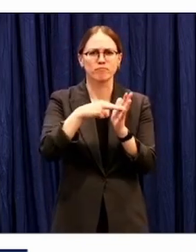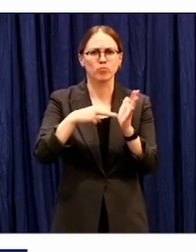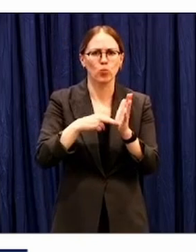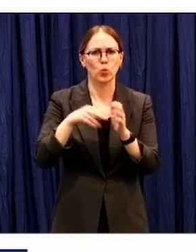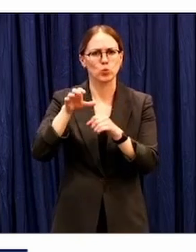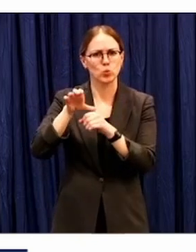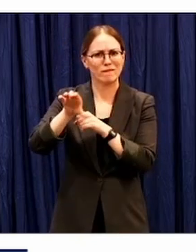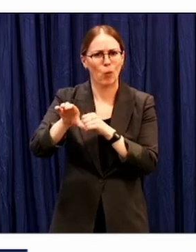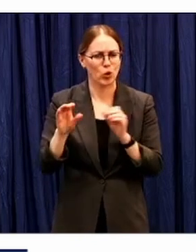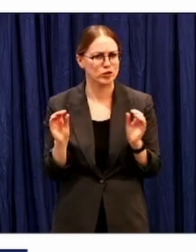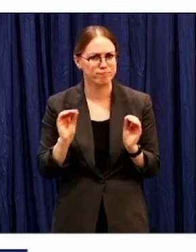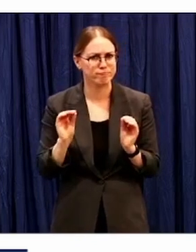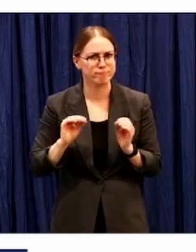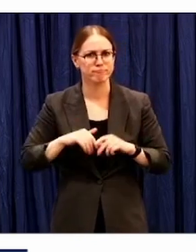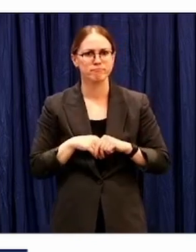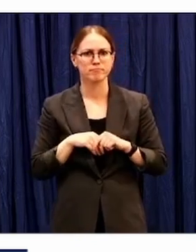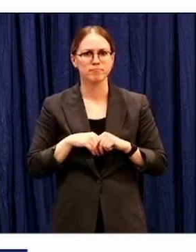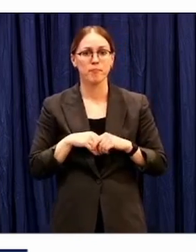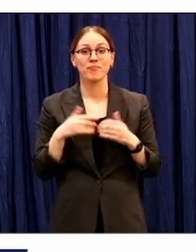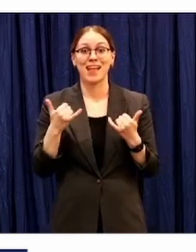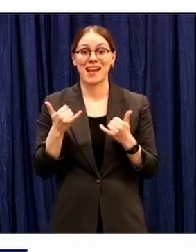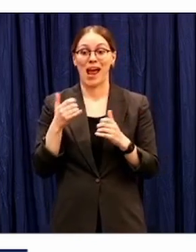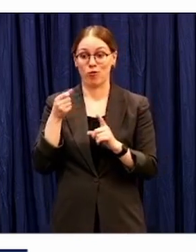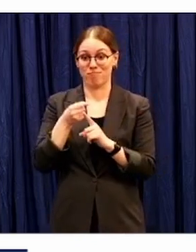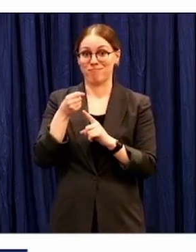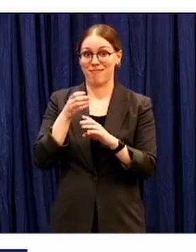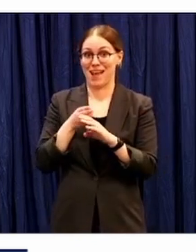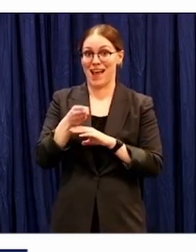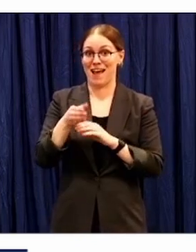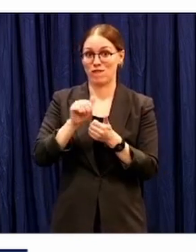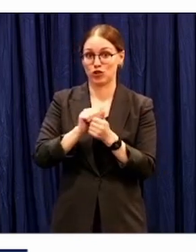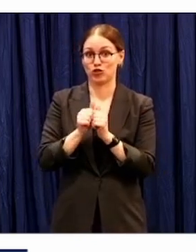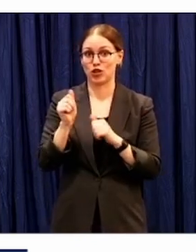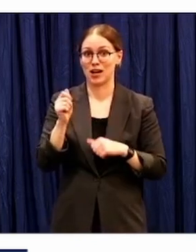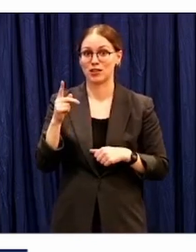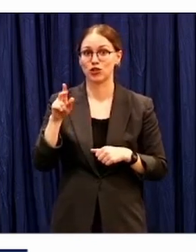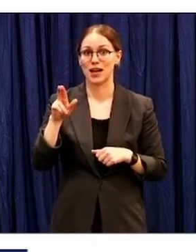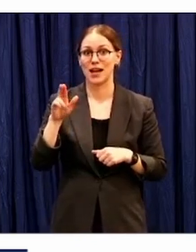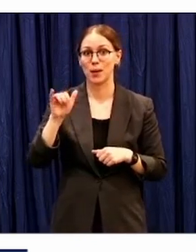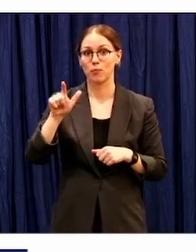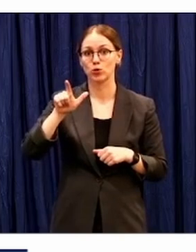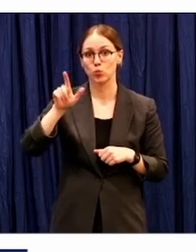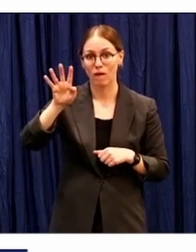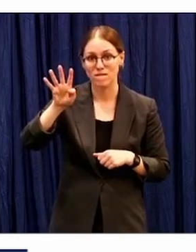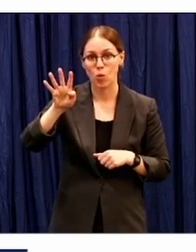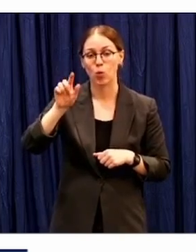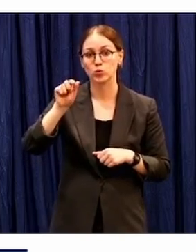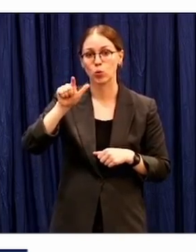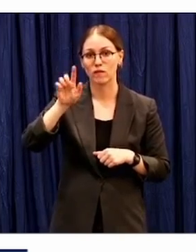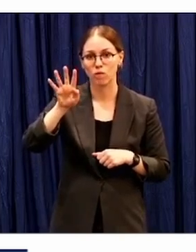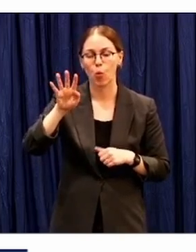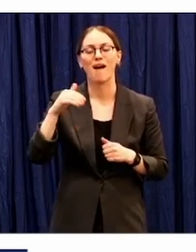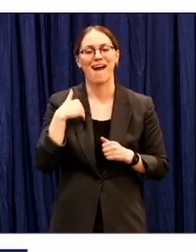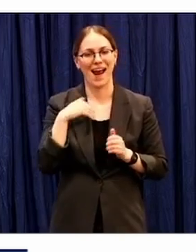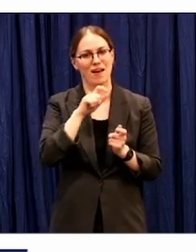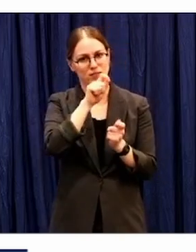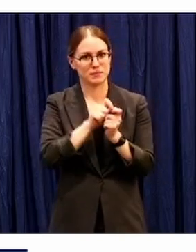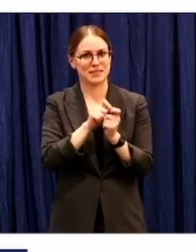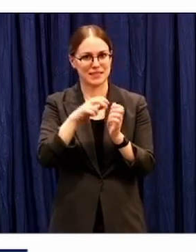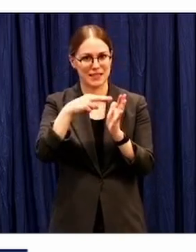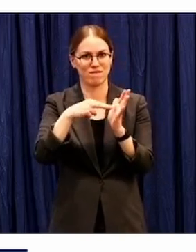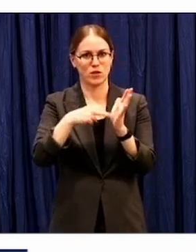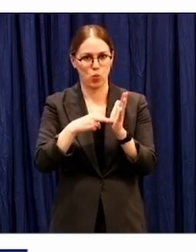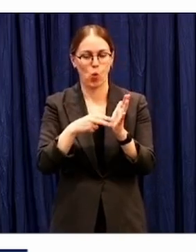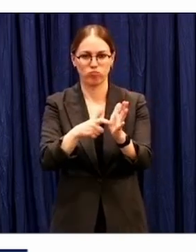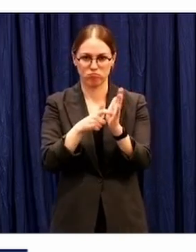to. So now, after April 24th of 2024, the federal rules set a specific technical standard that state and